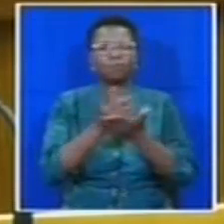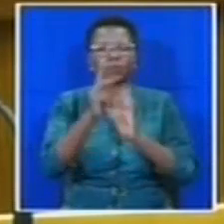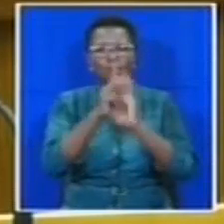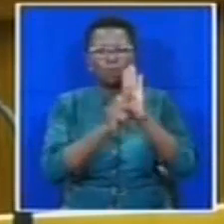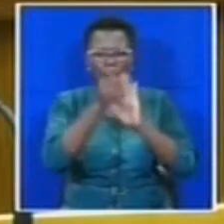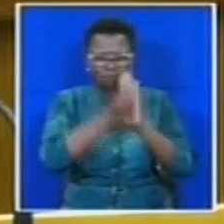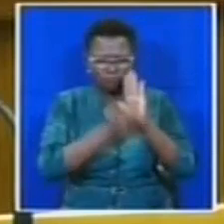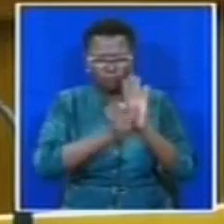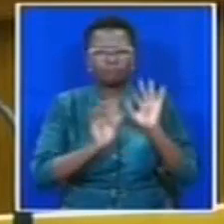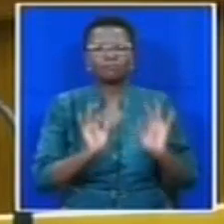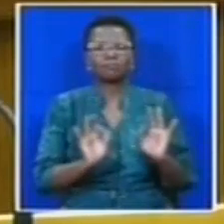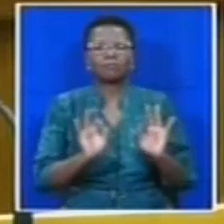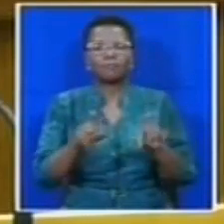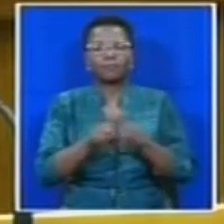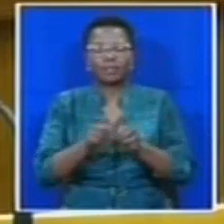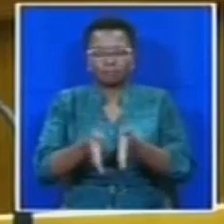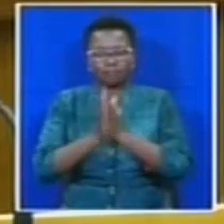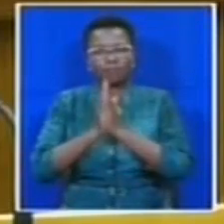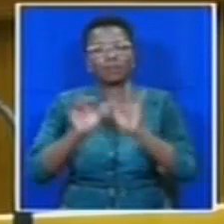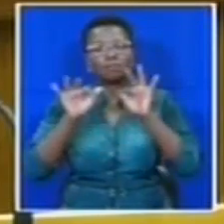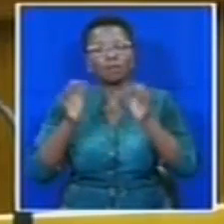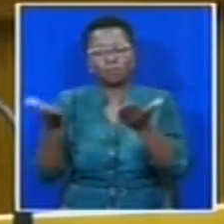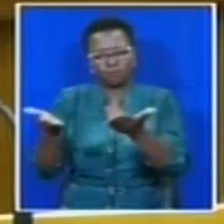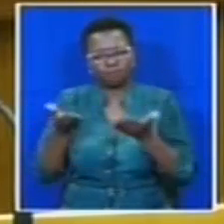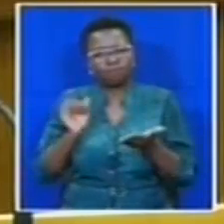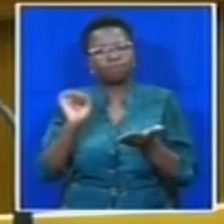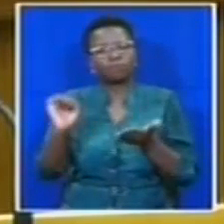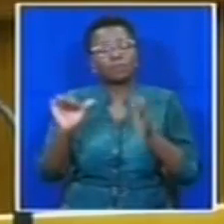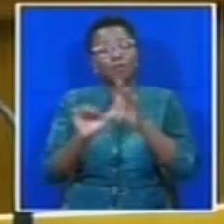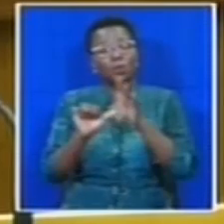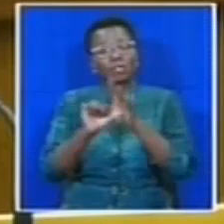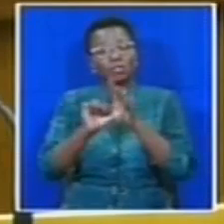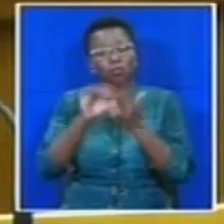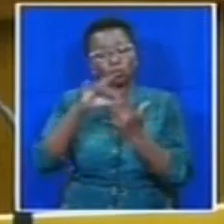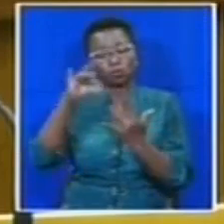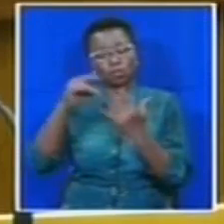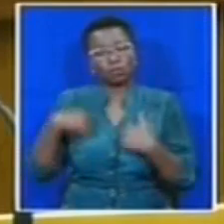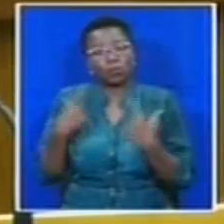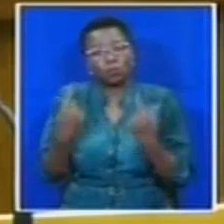invites the nation to share with government the important choices that must be made, end